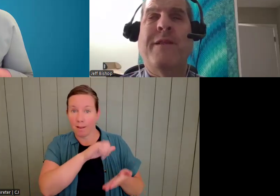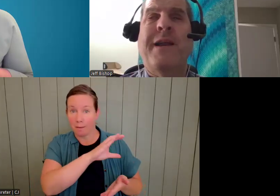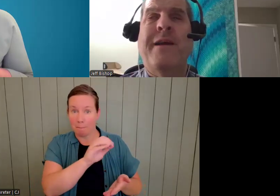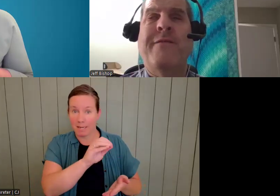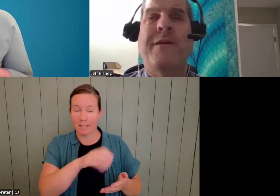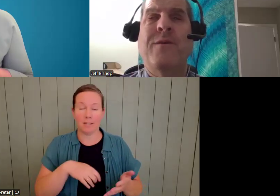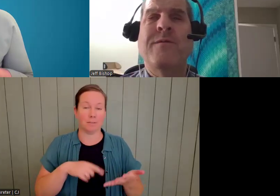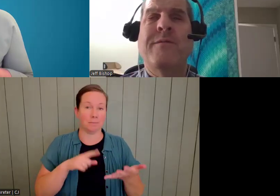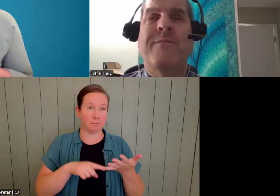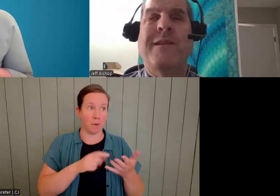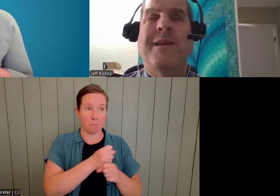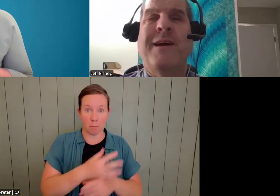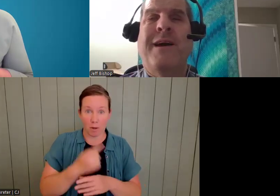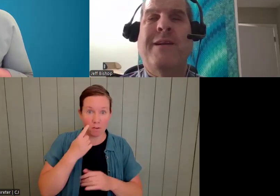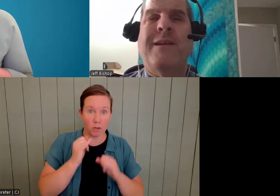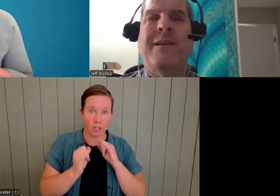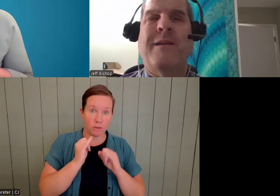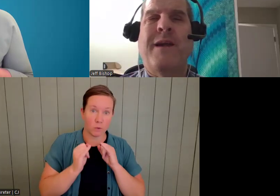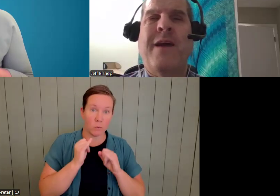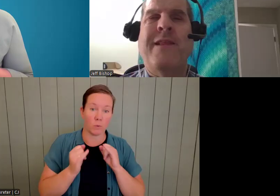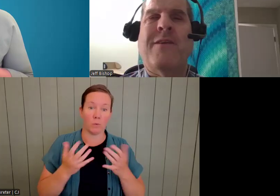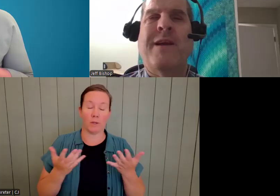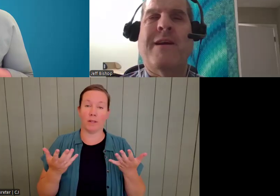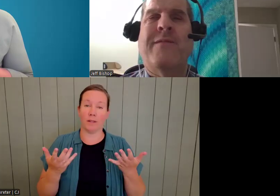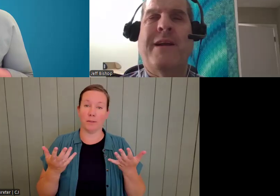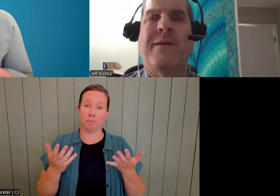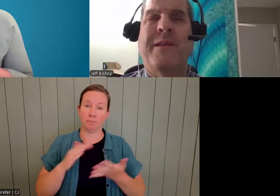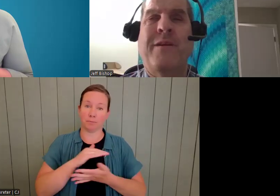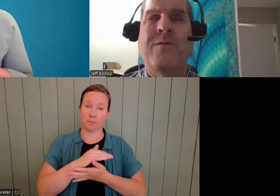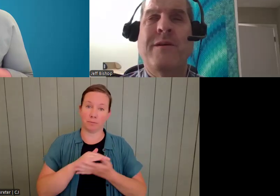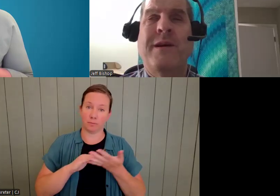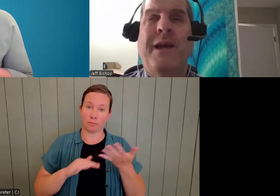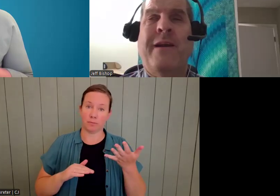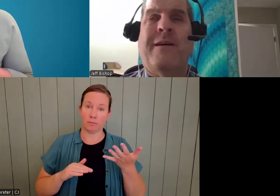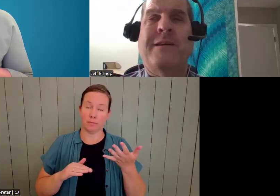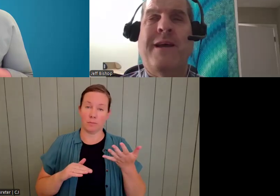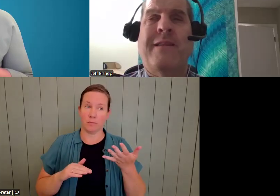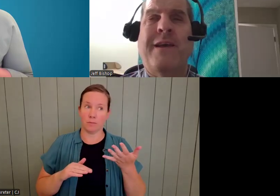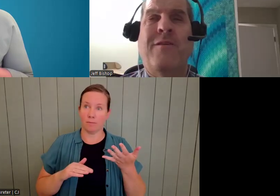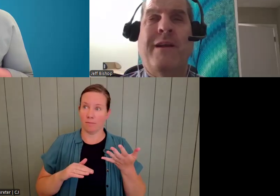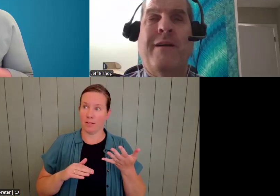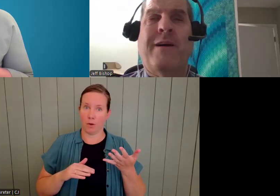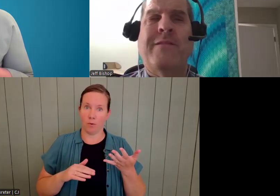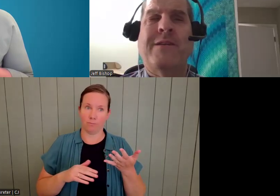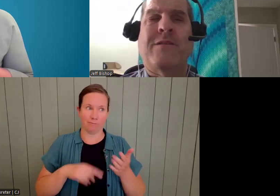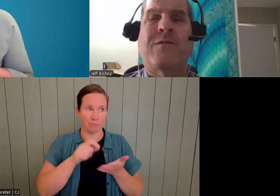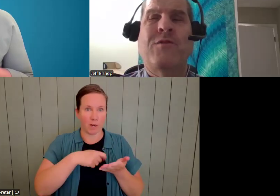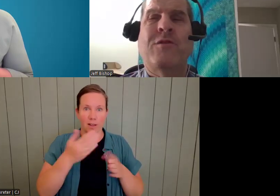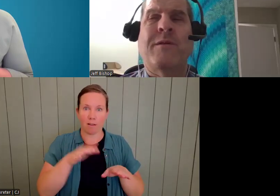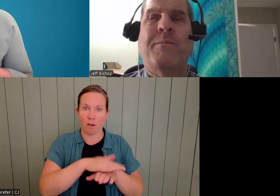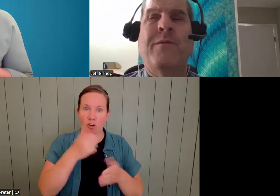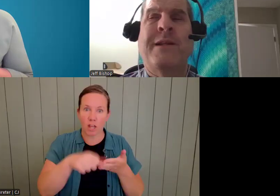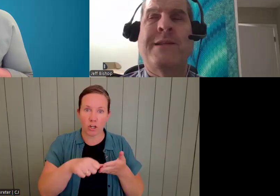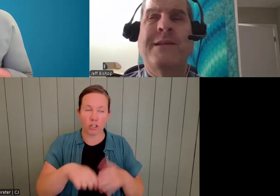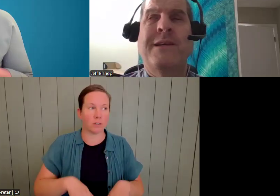preparing for that interview, uh, having that great cover letter with you, and also that thank you letter. All of these are